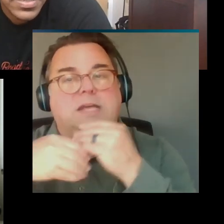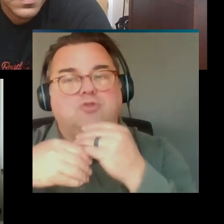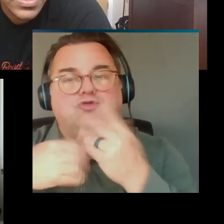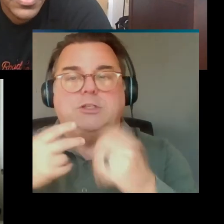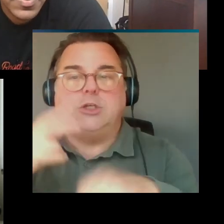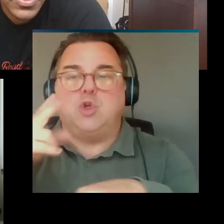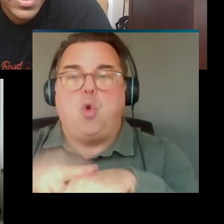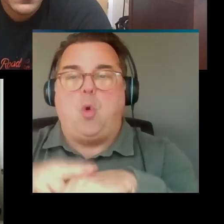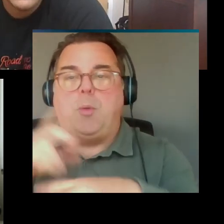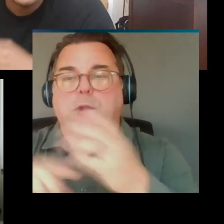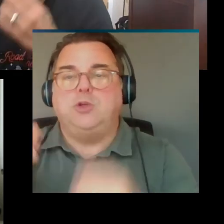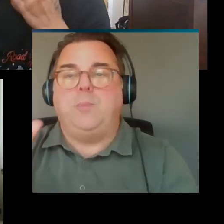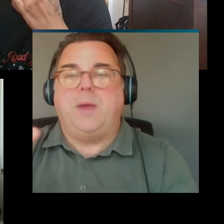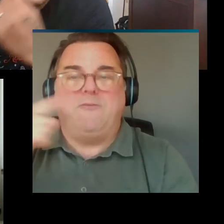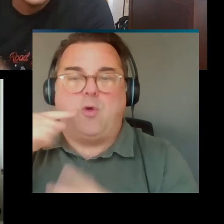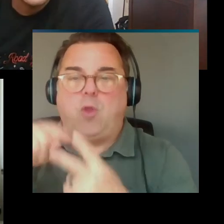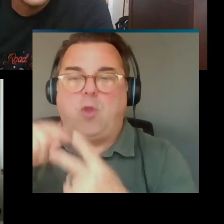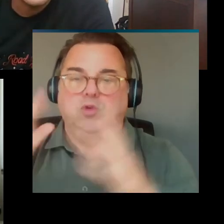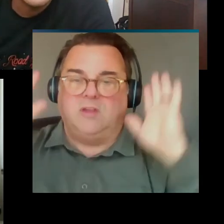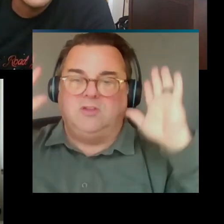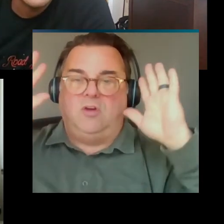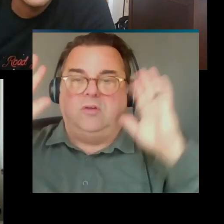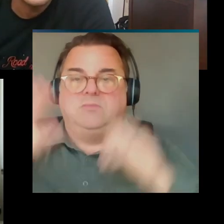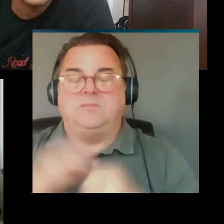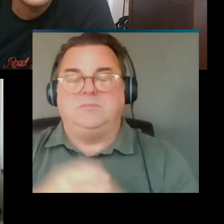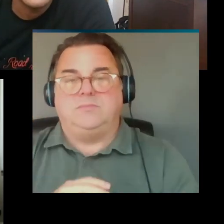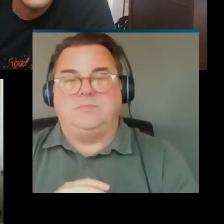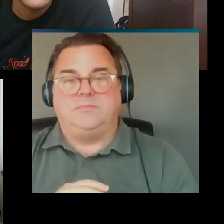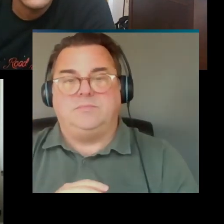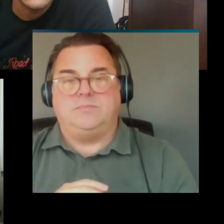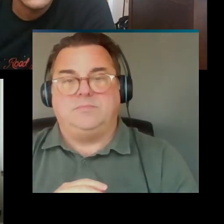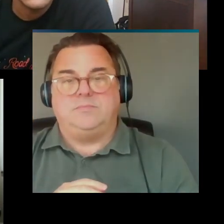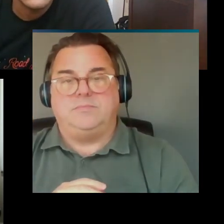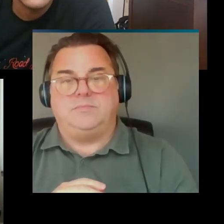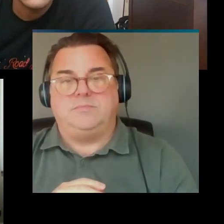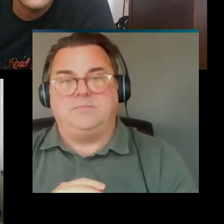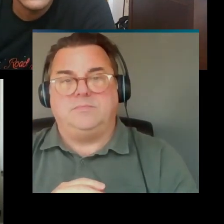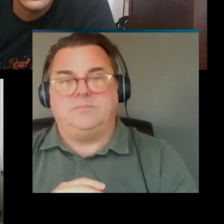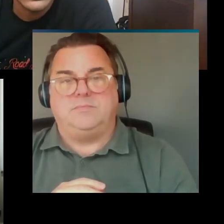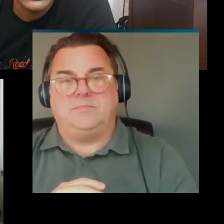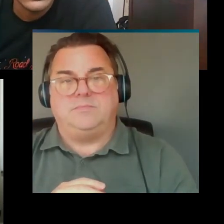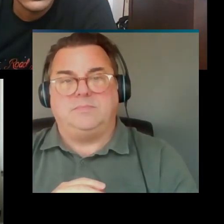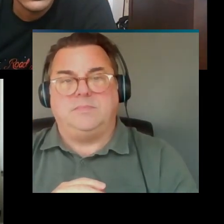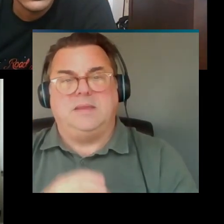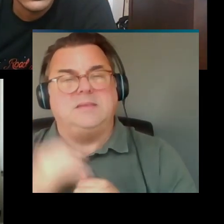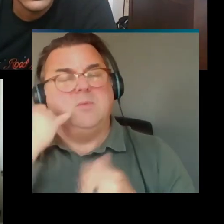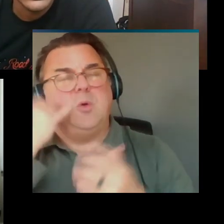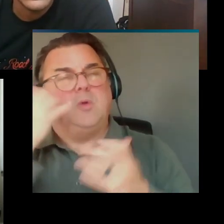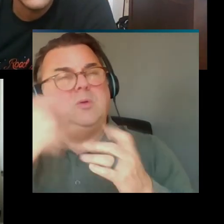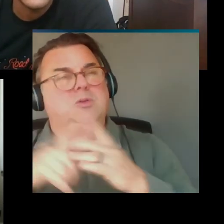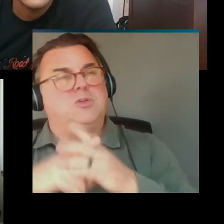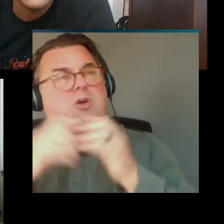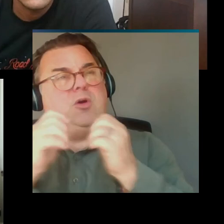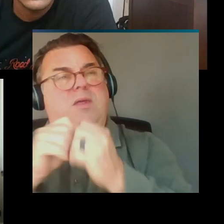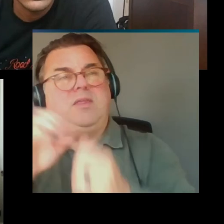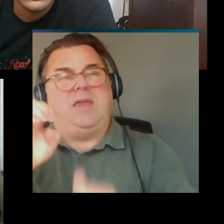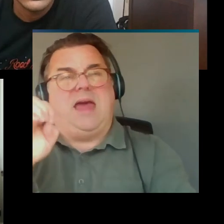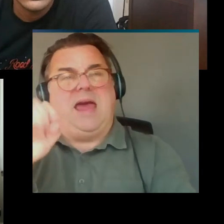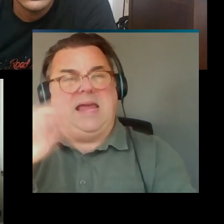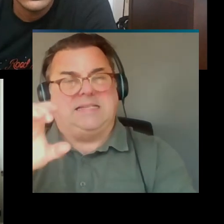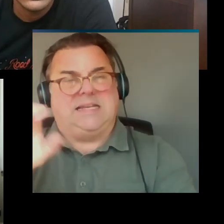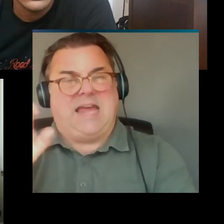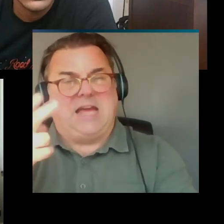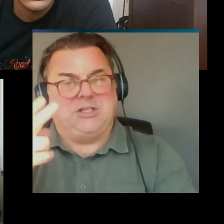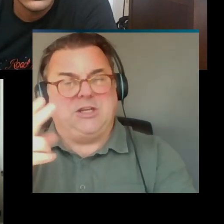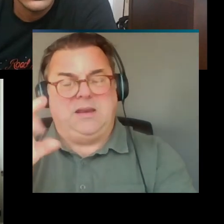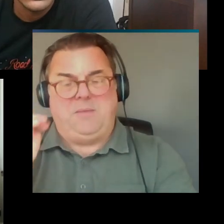and MemoryDB. So yeah, it's available today. And if someone wants to get started using ElastiCache and MemoryDB, now that this feature set,